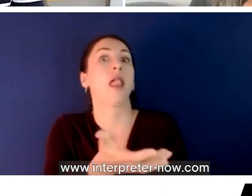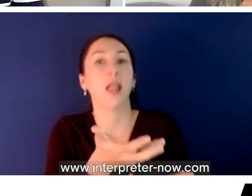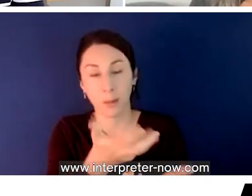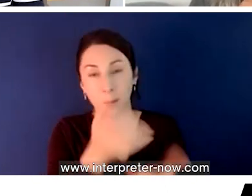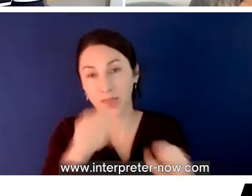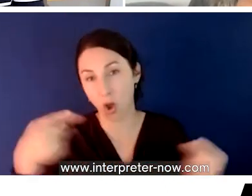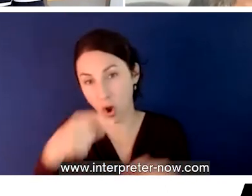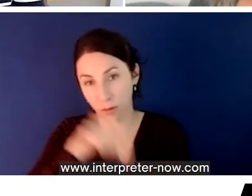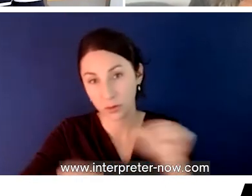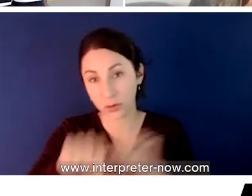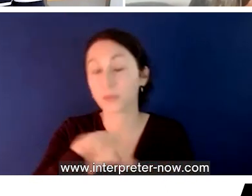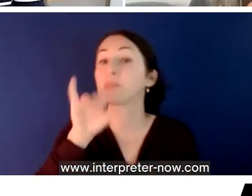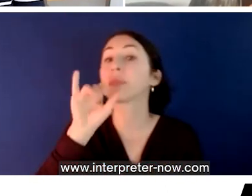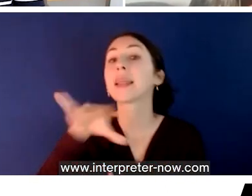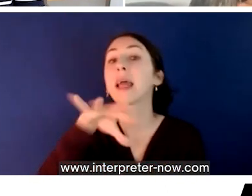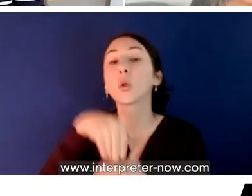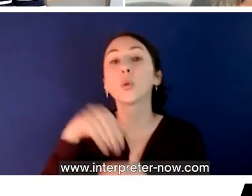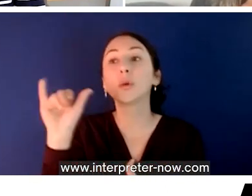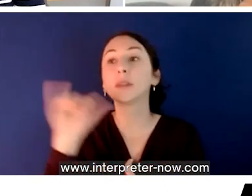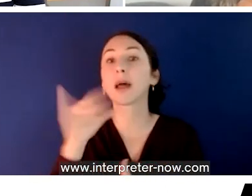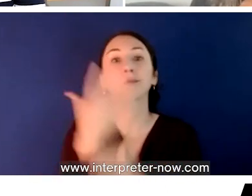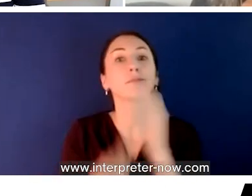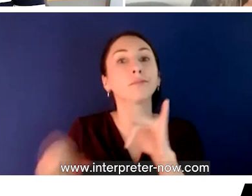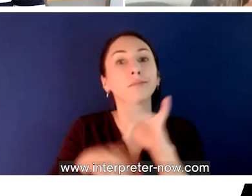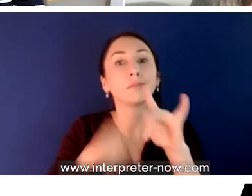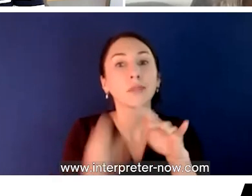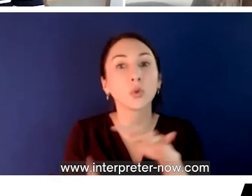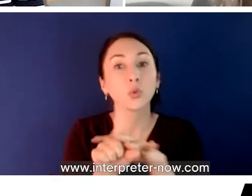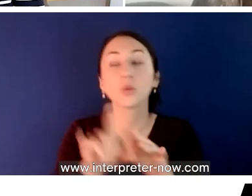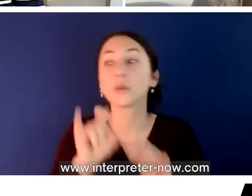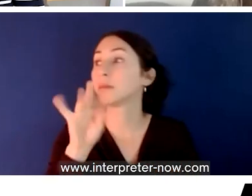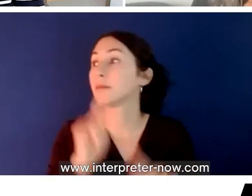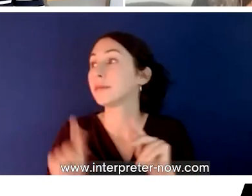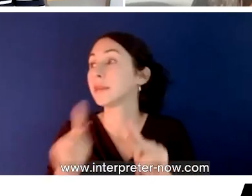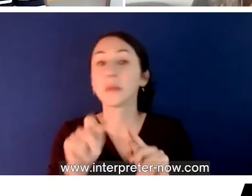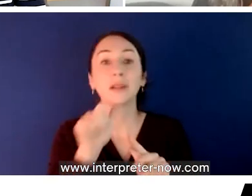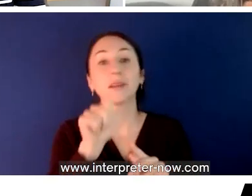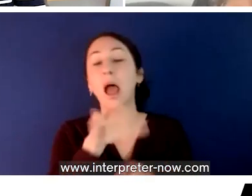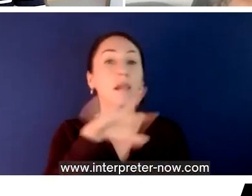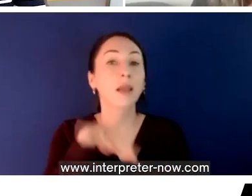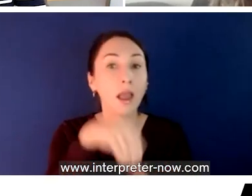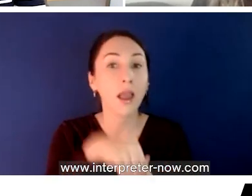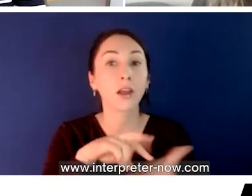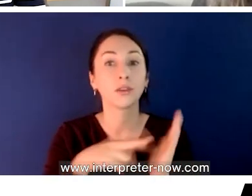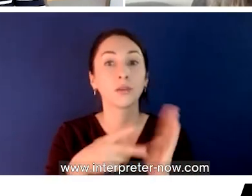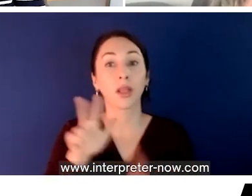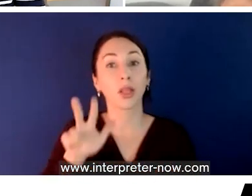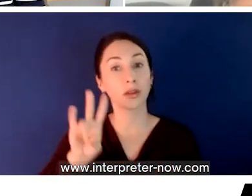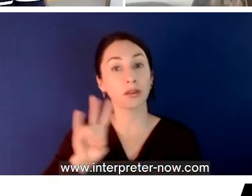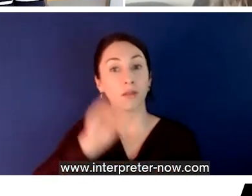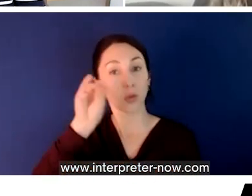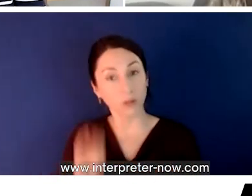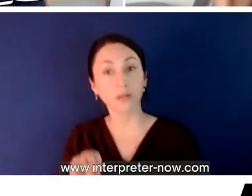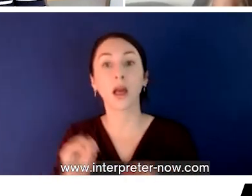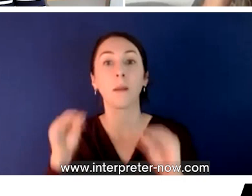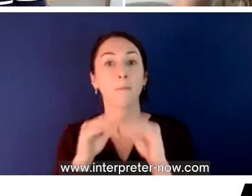example, right? That's right. So if people are disengaged, right, that's like absenteeism is 37% higher, lower productivity,